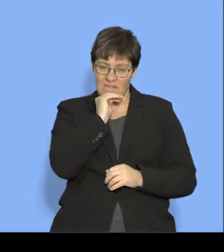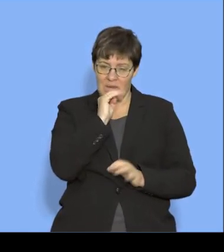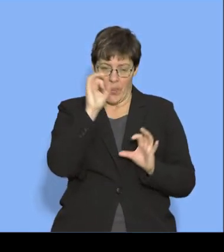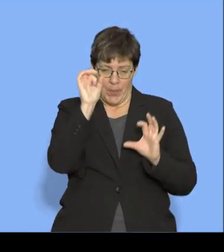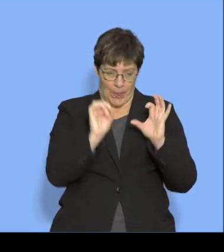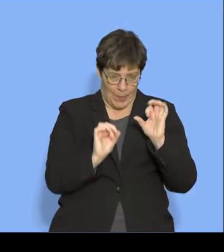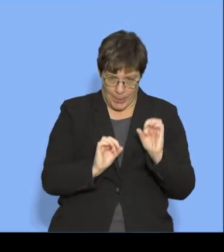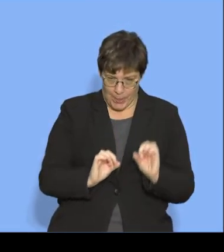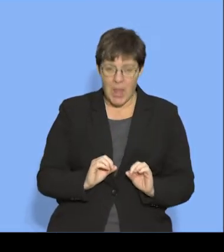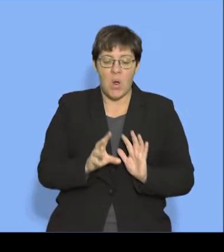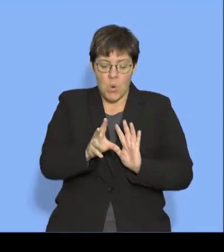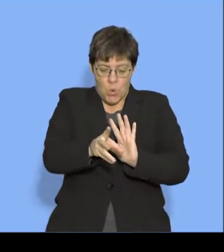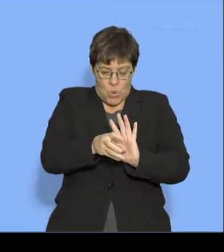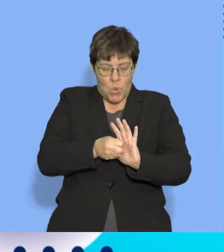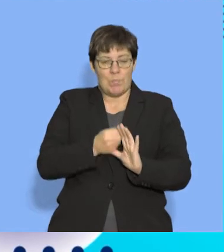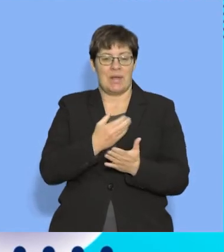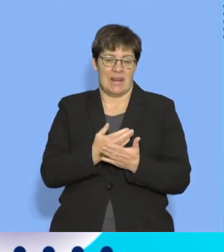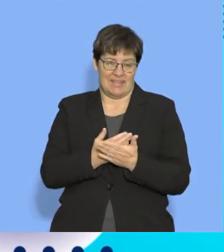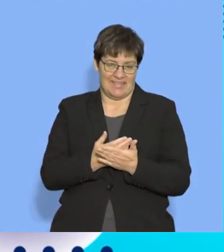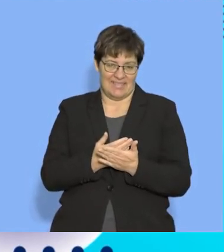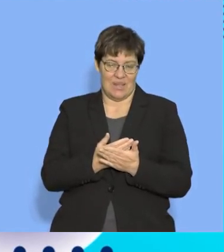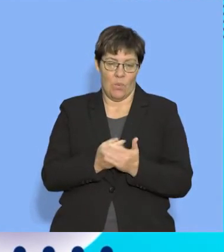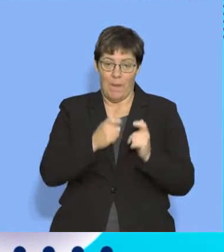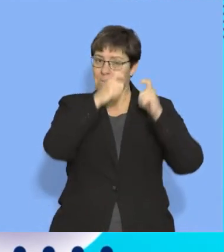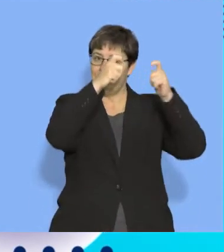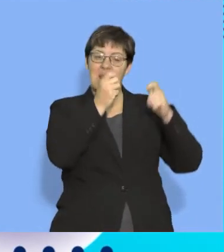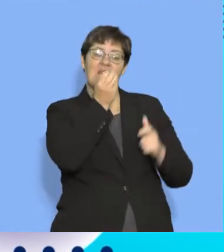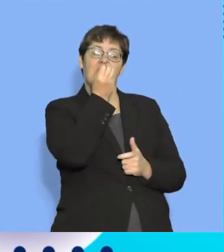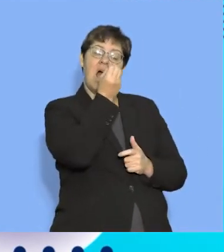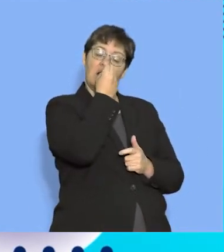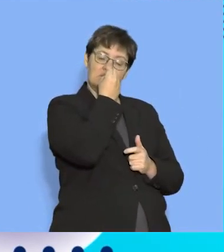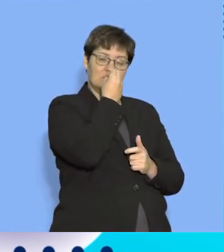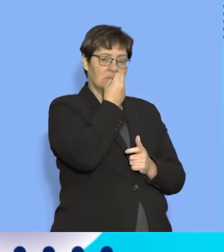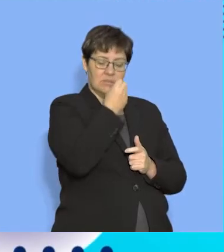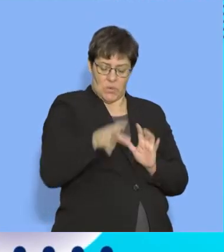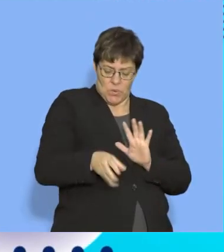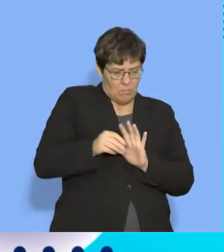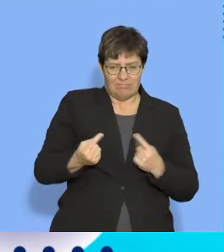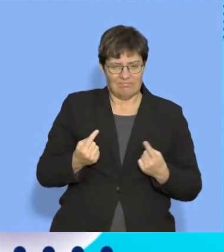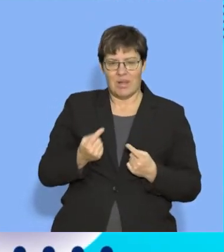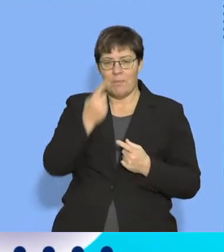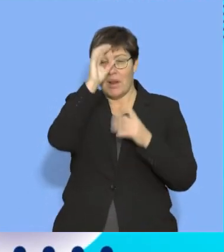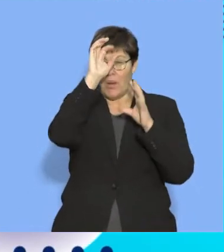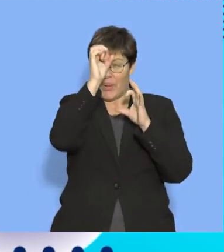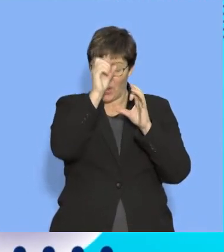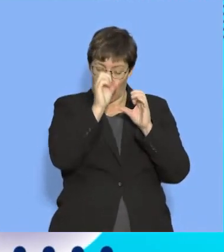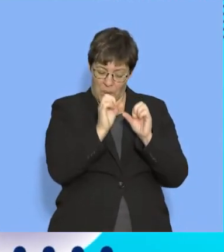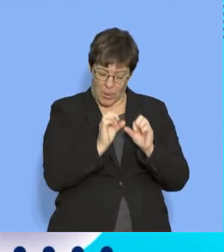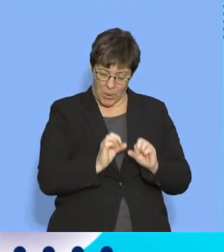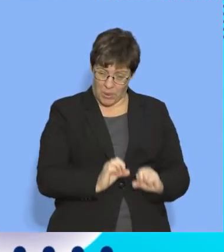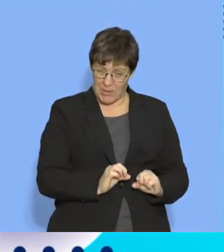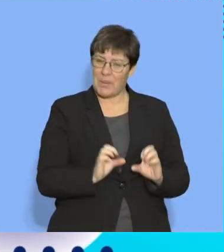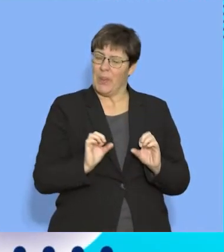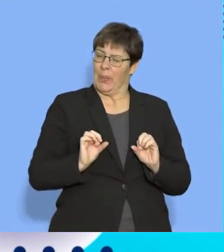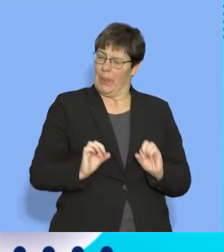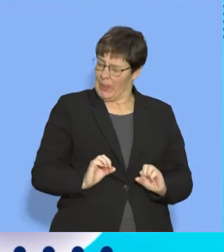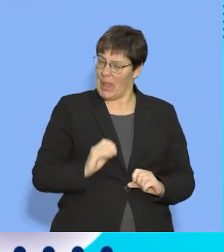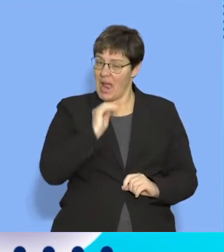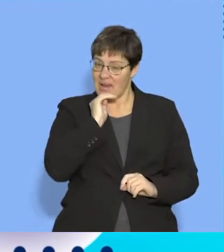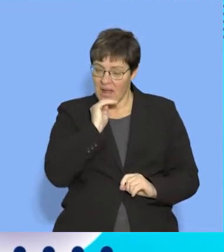be absorbed. Remember that the idea behind chemical digestion is to break down complex molecules into series of